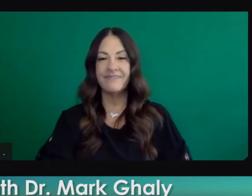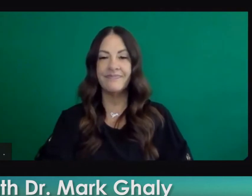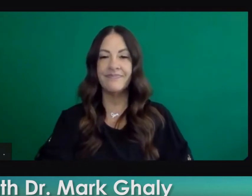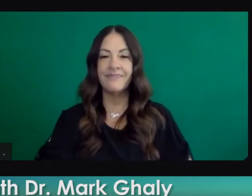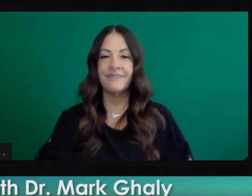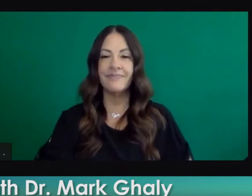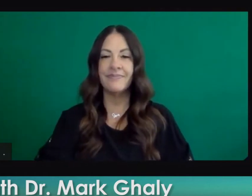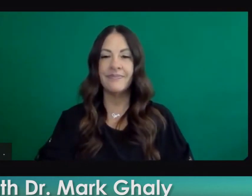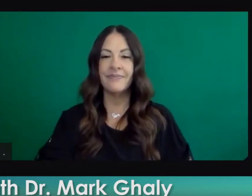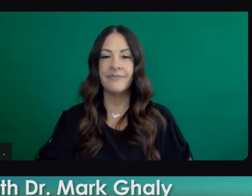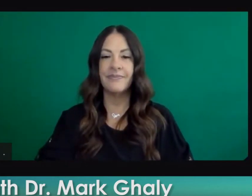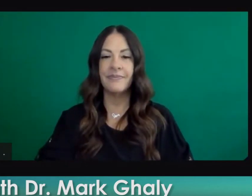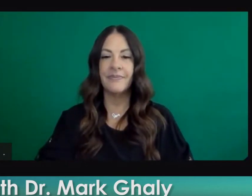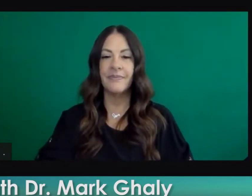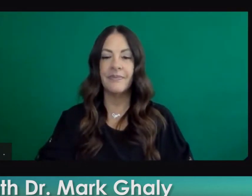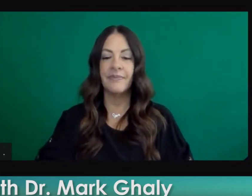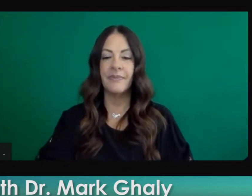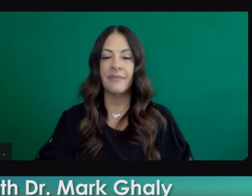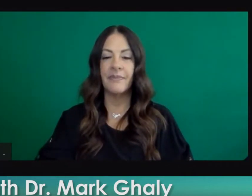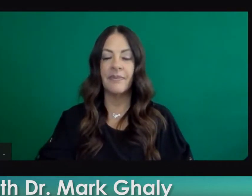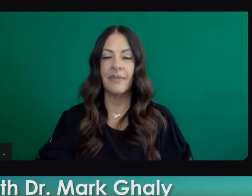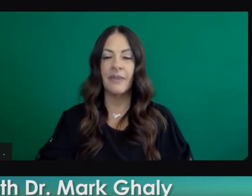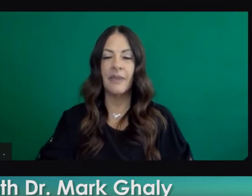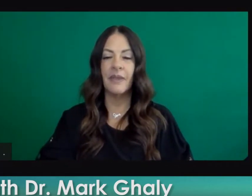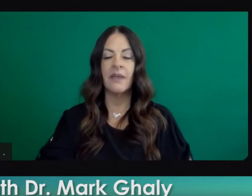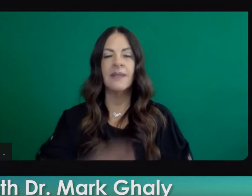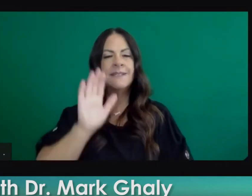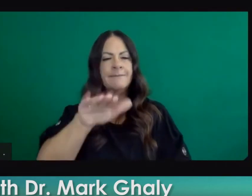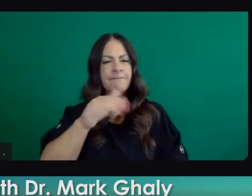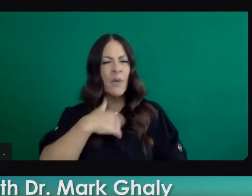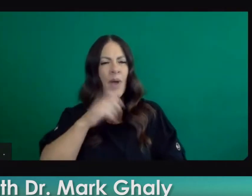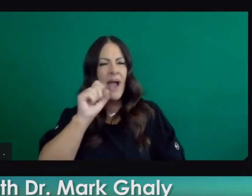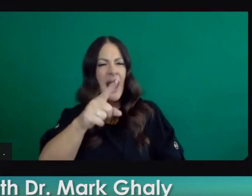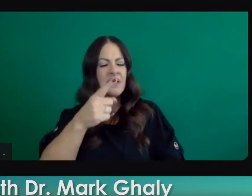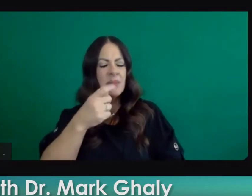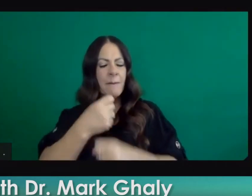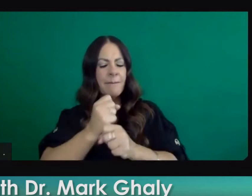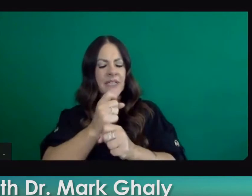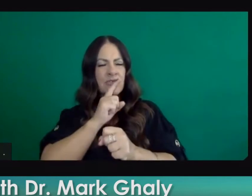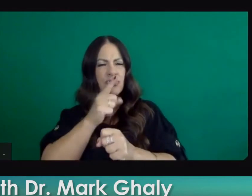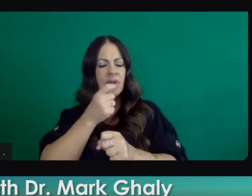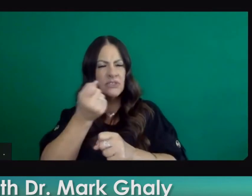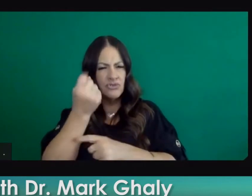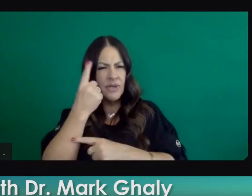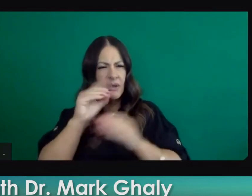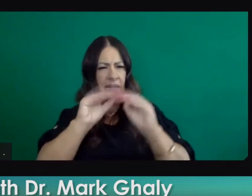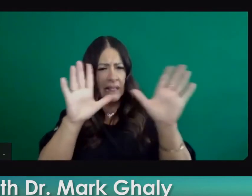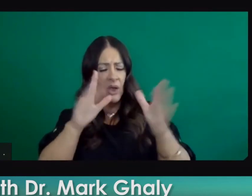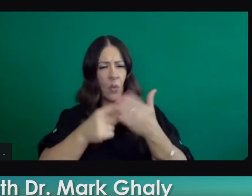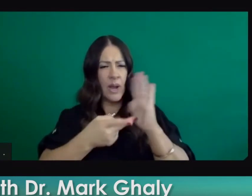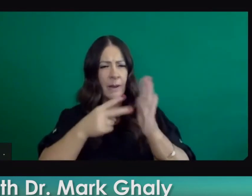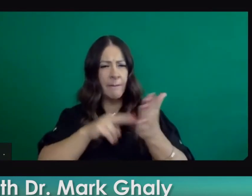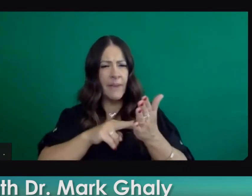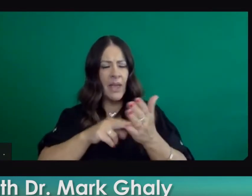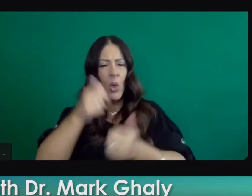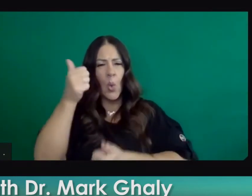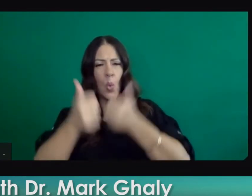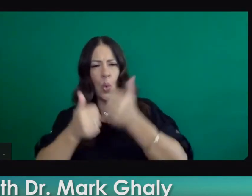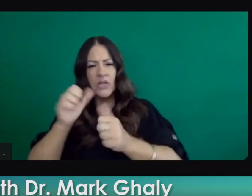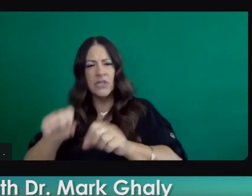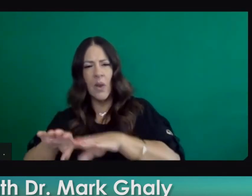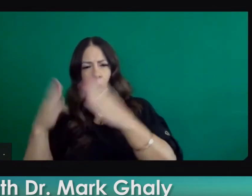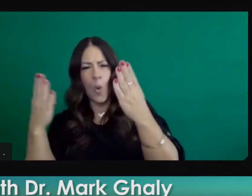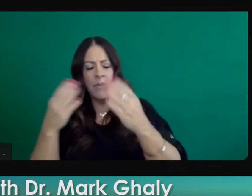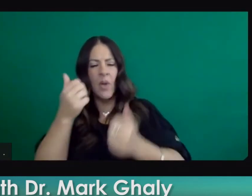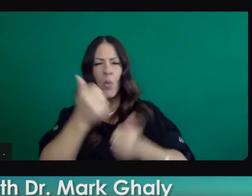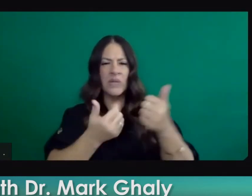Hello, sir. I'm also looking for a little bit of clarity when it comes to sort of what public spaces can open and